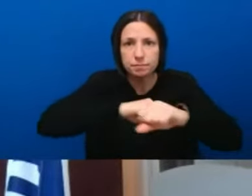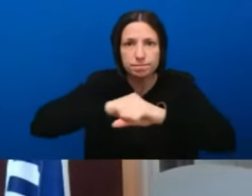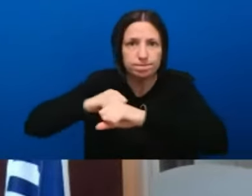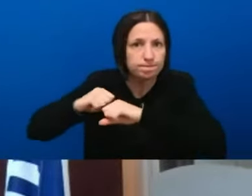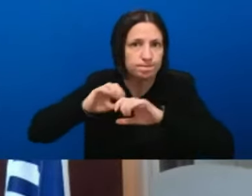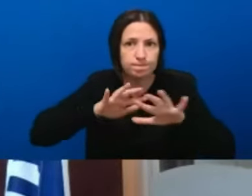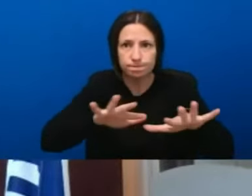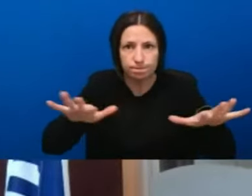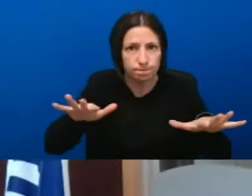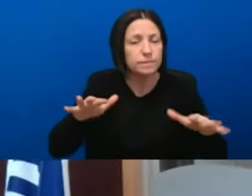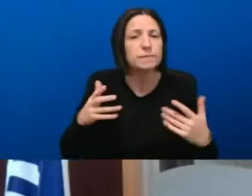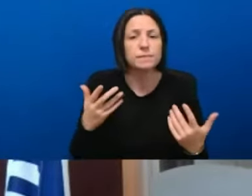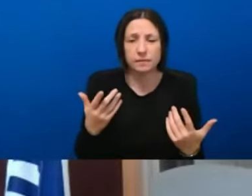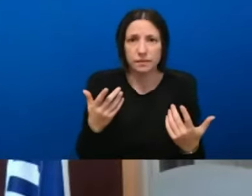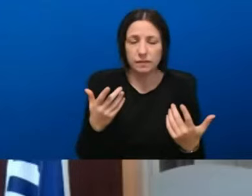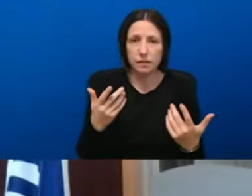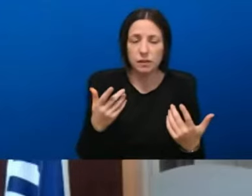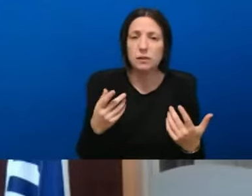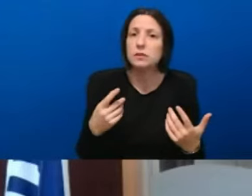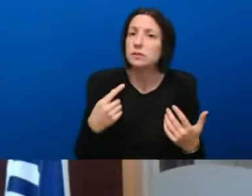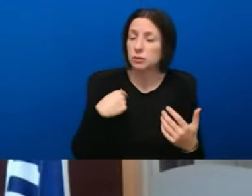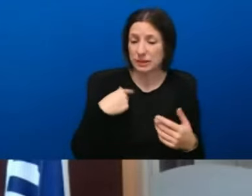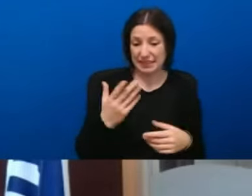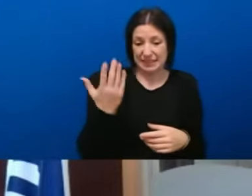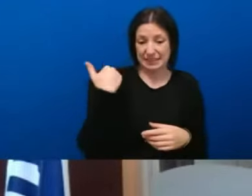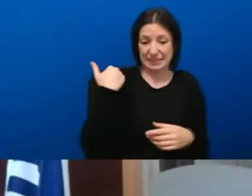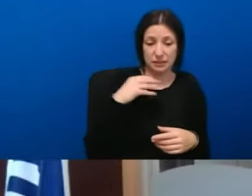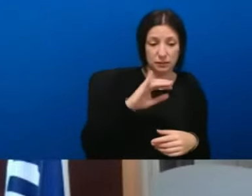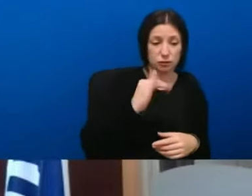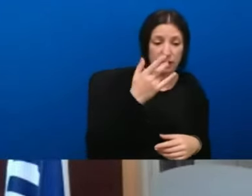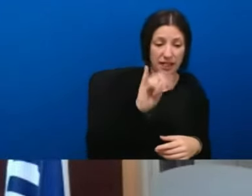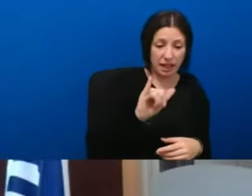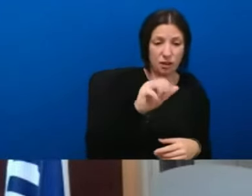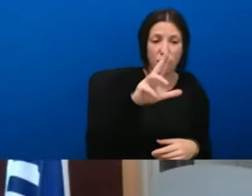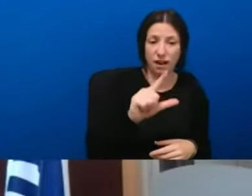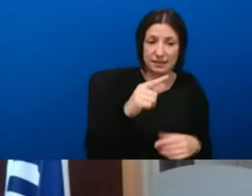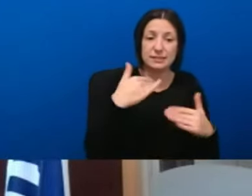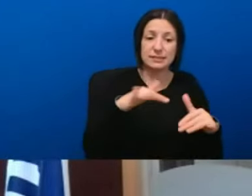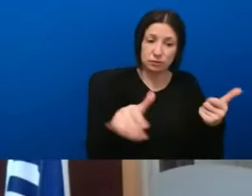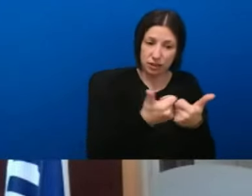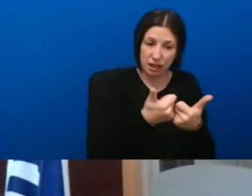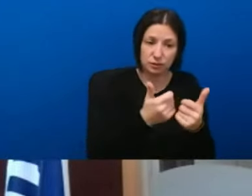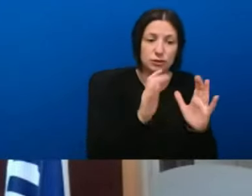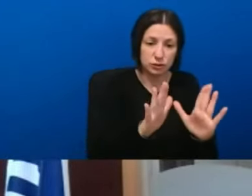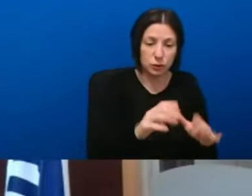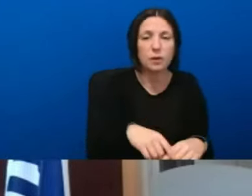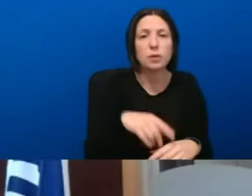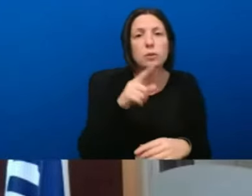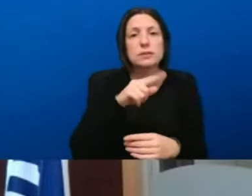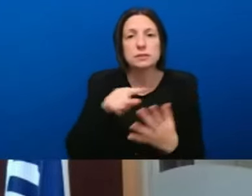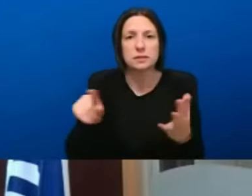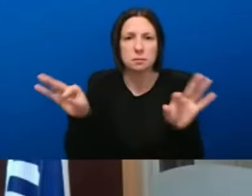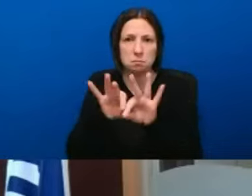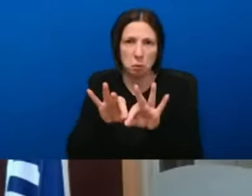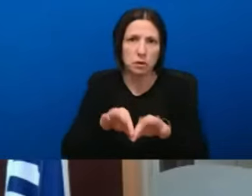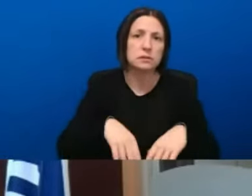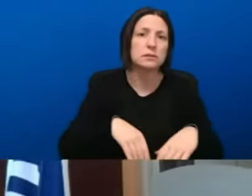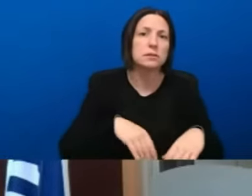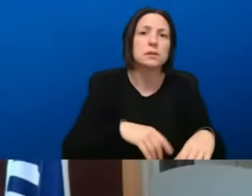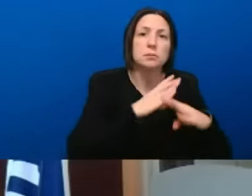more control over it, unlike you know, the challenging conditions that we faced in July and August. The big one for me is